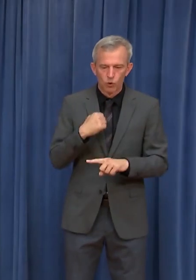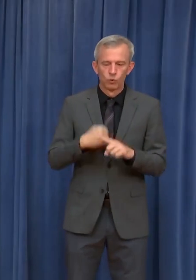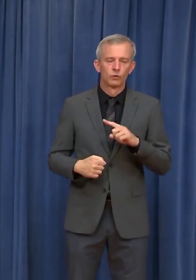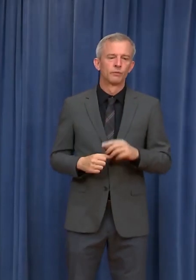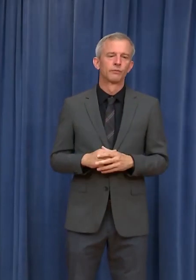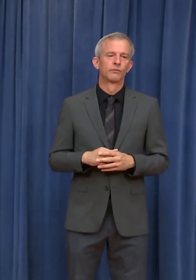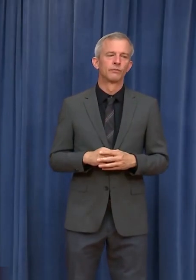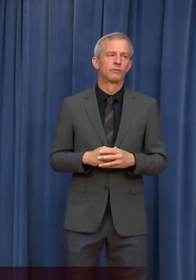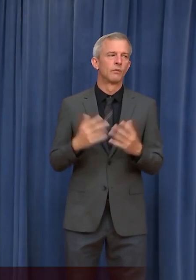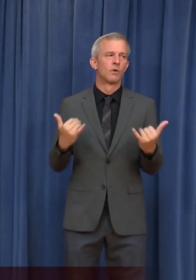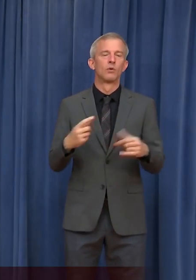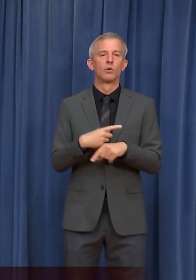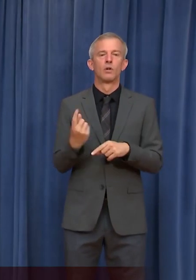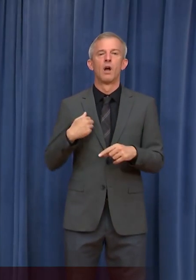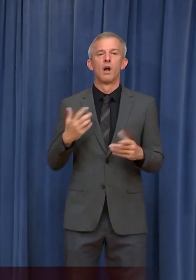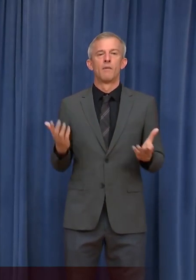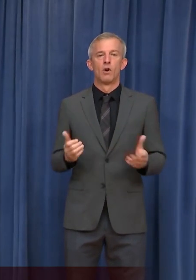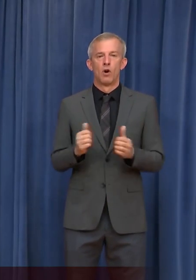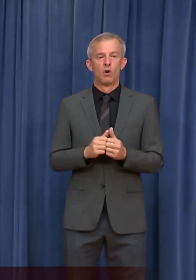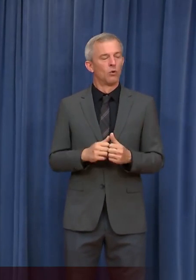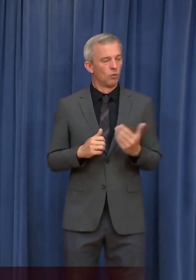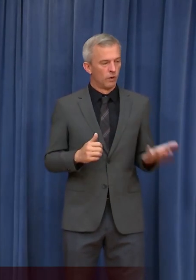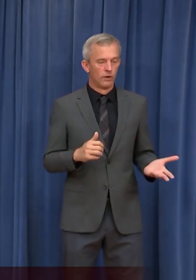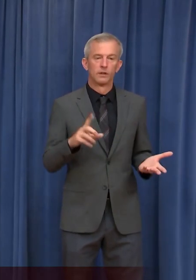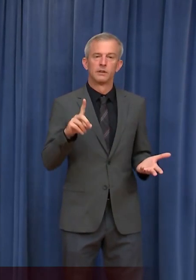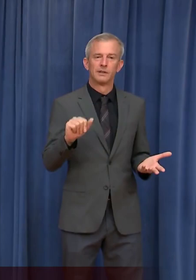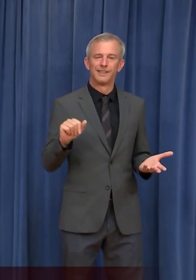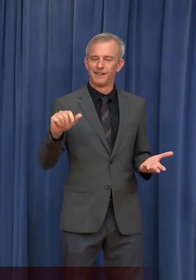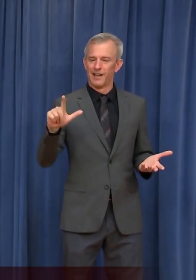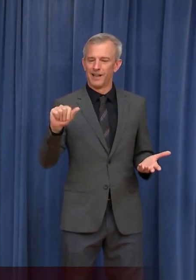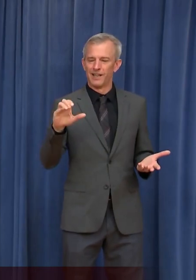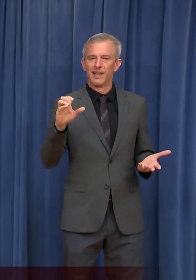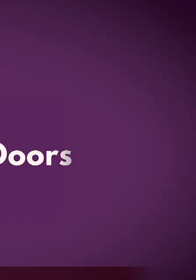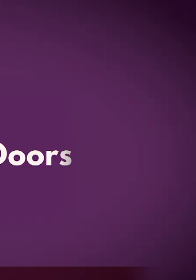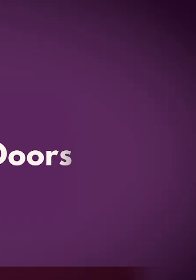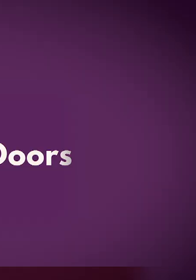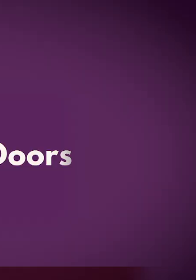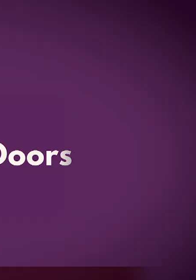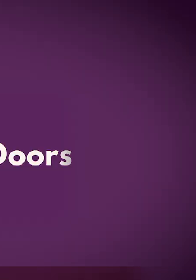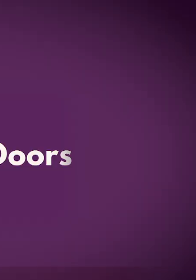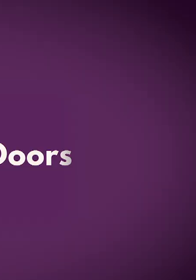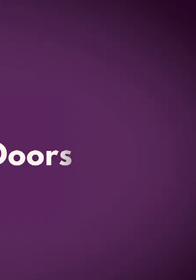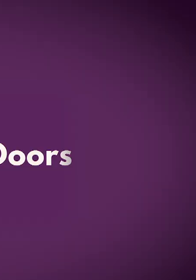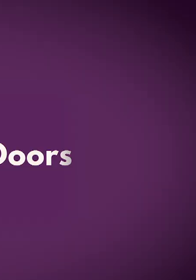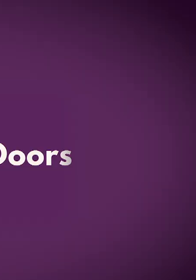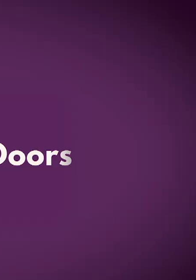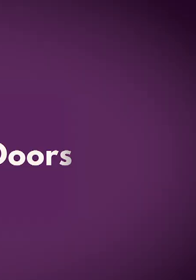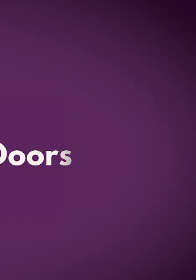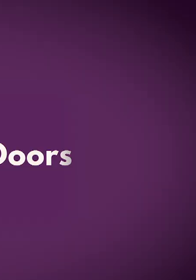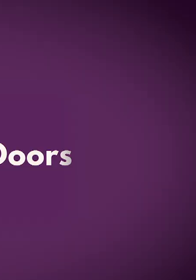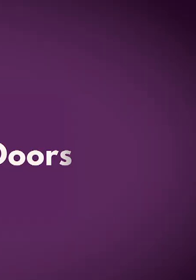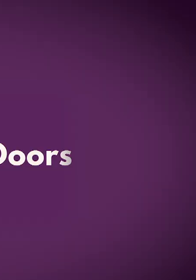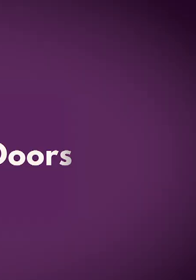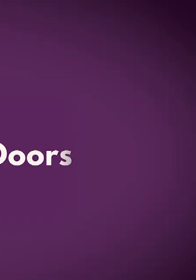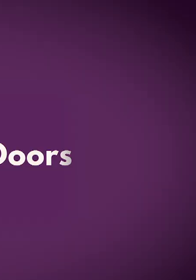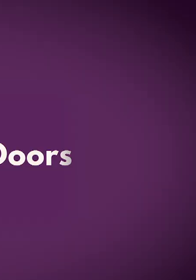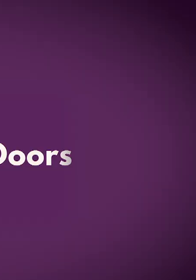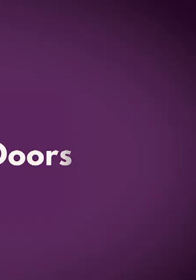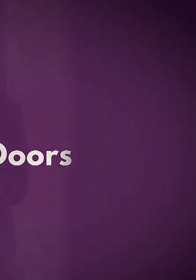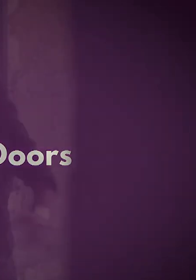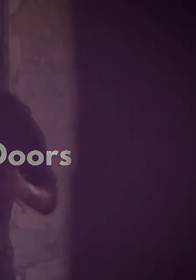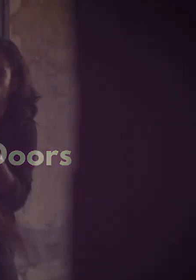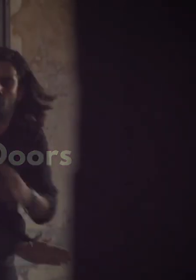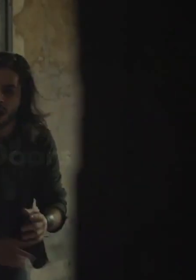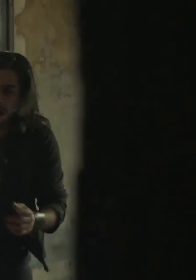Today, I'm here with D.A. Lacey to announce our Behind Closed Doors campaign. We know that staying